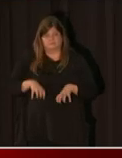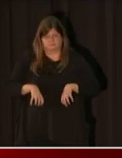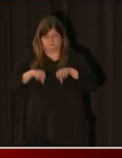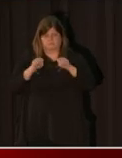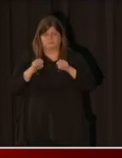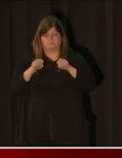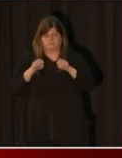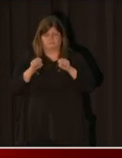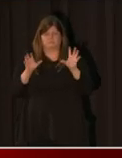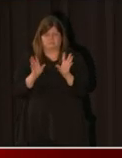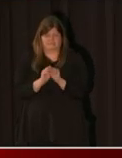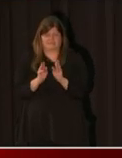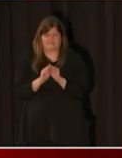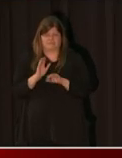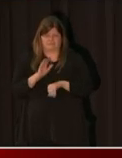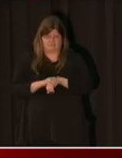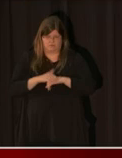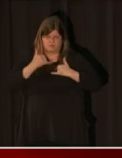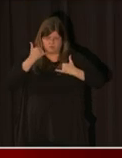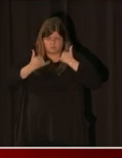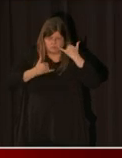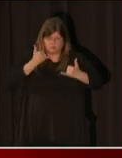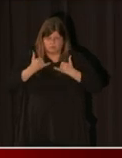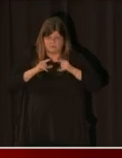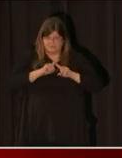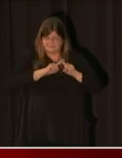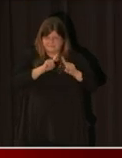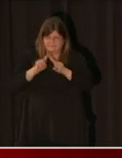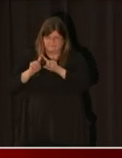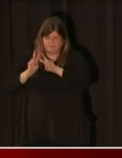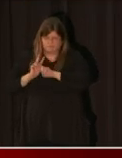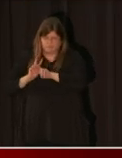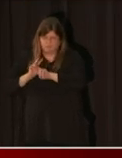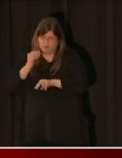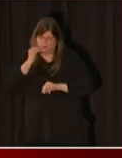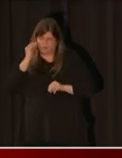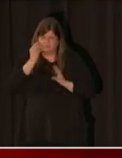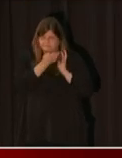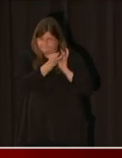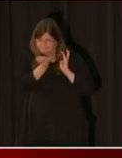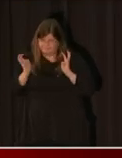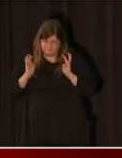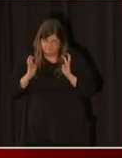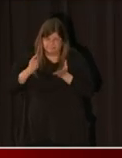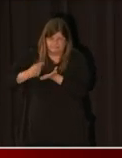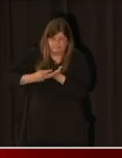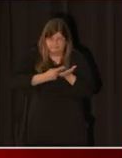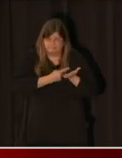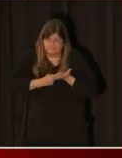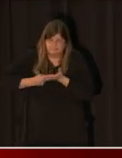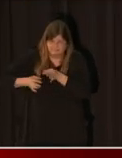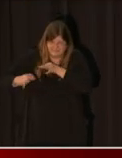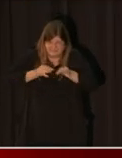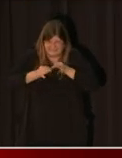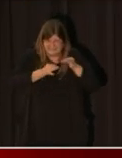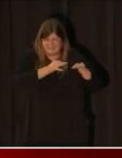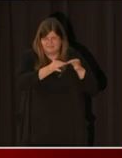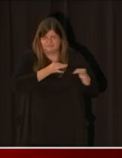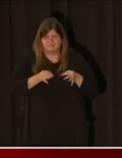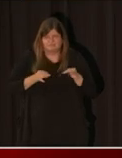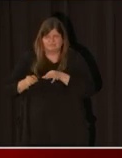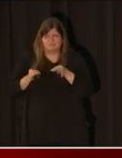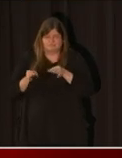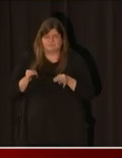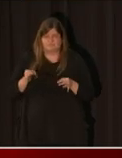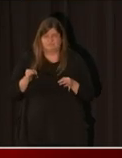the funeral homes in the area to brief them on everything that he knew. There